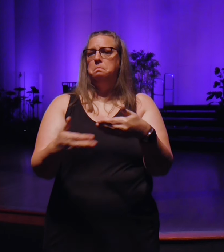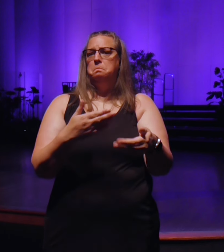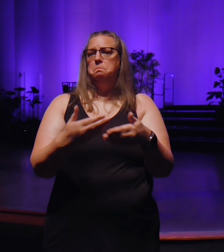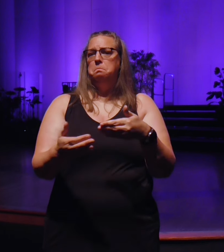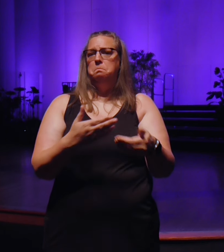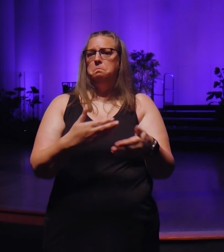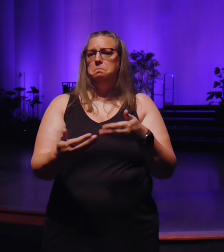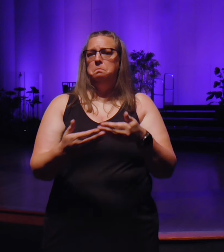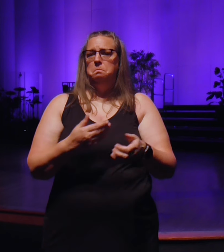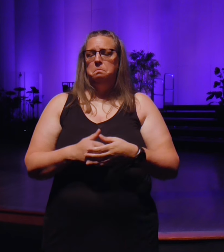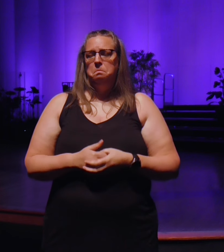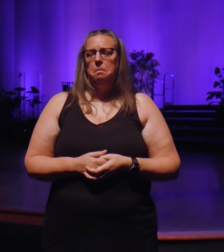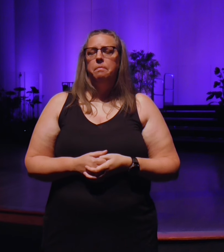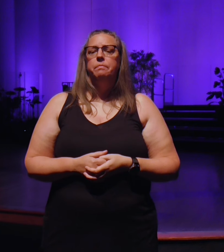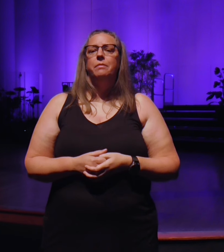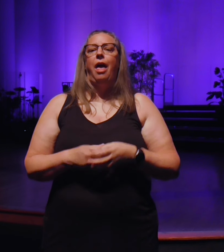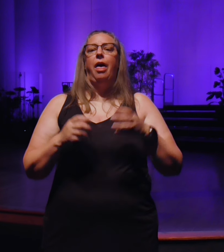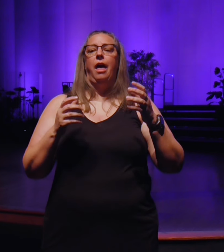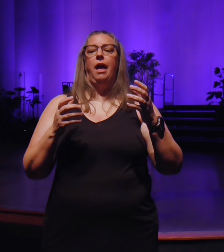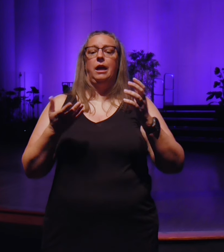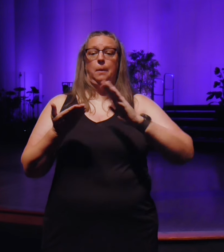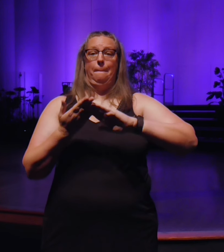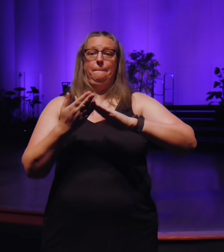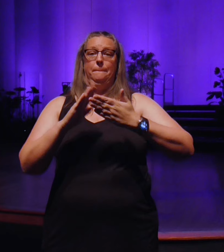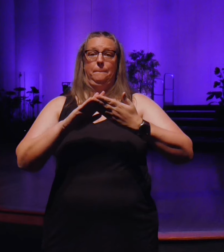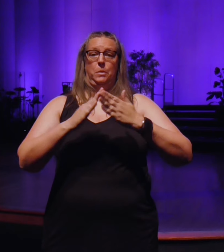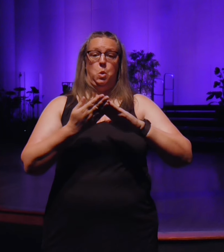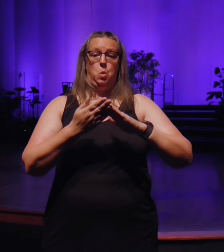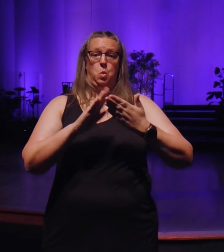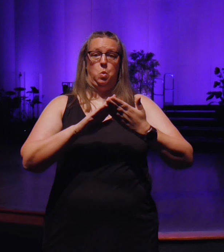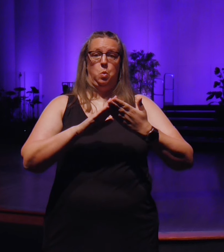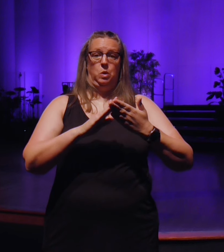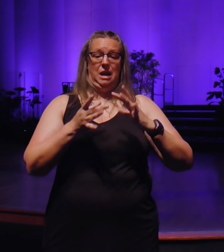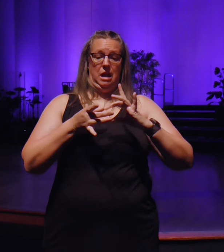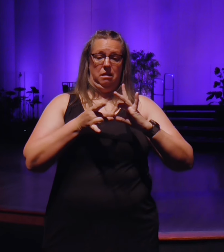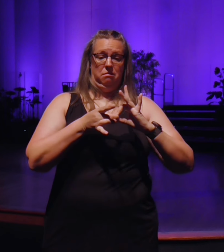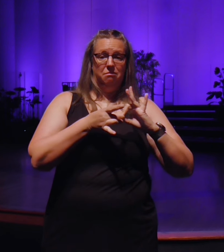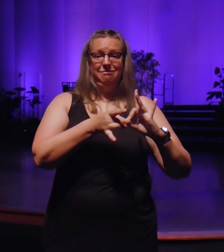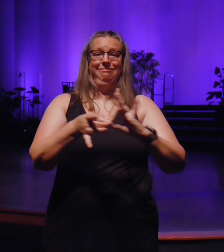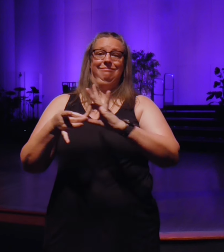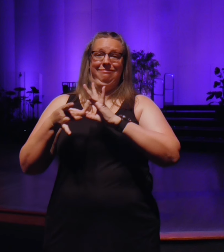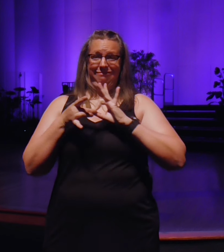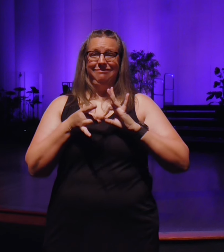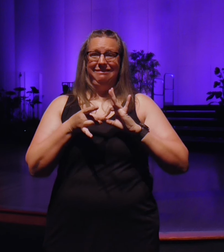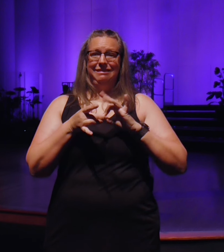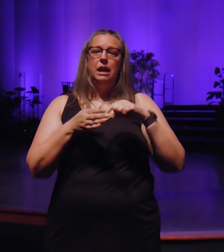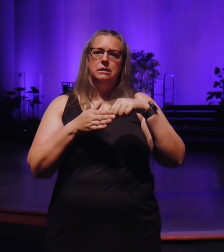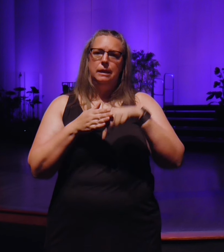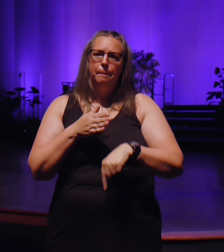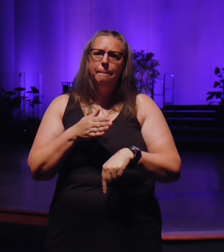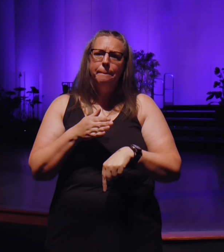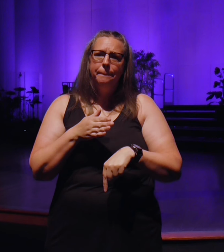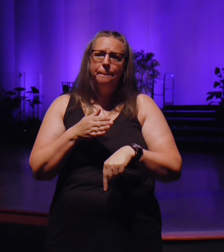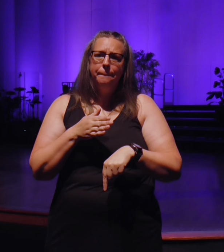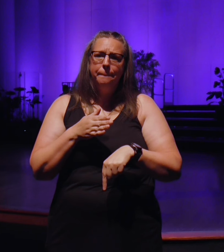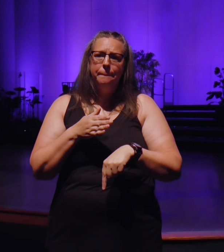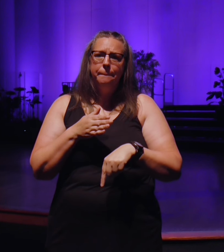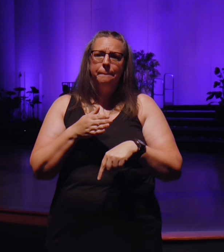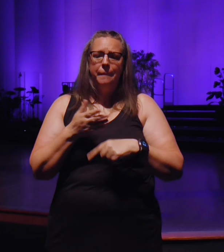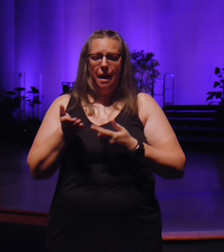not. The communion deepens and brings